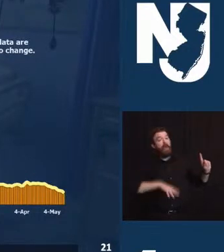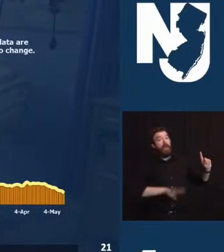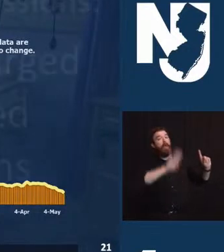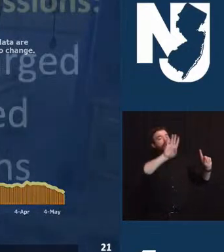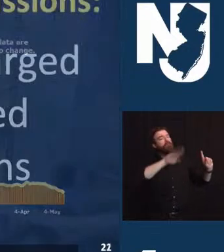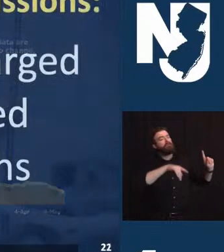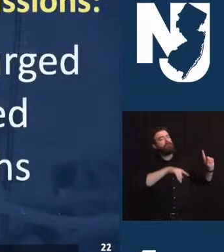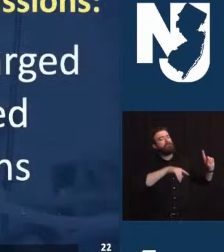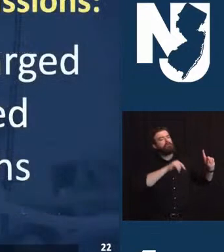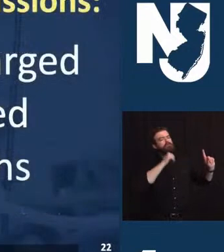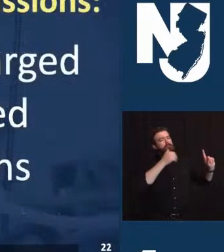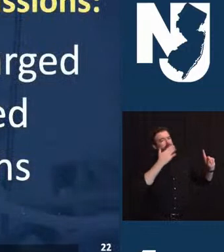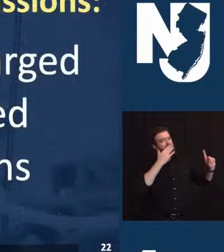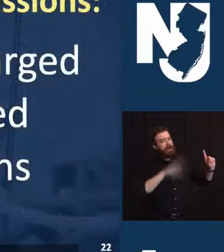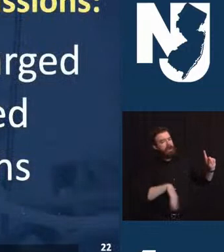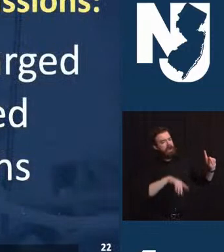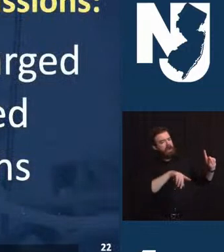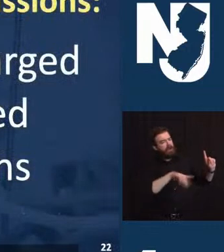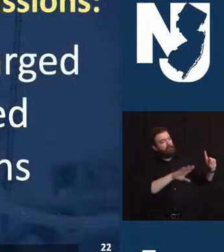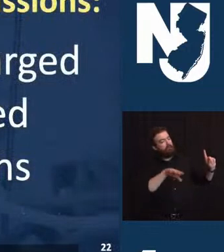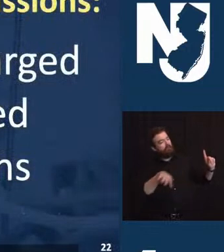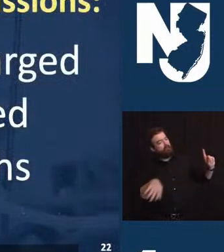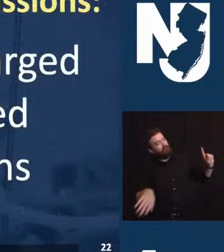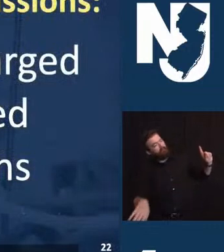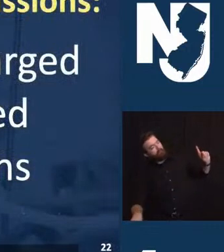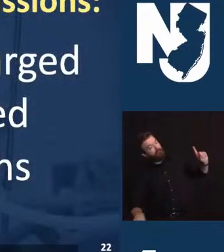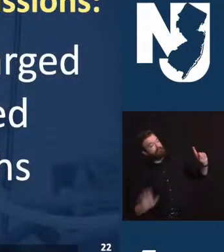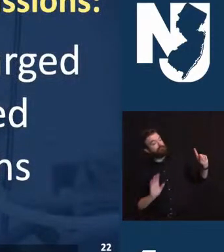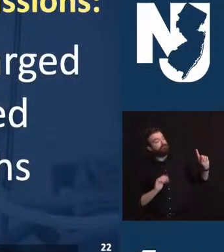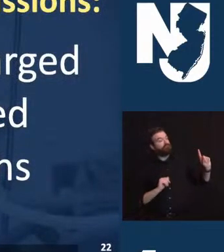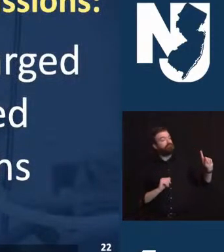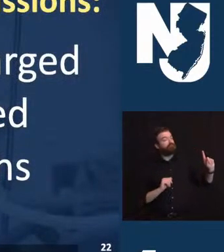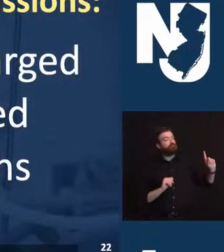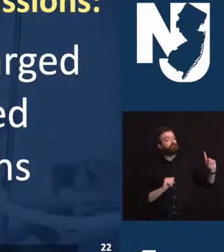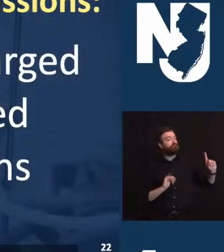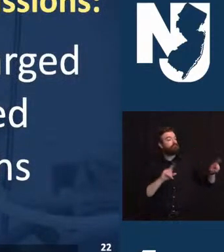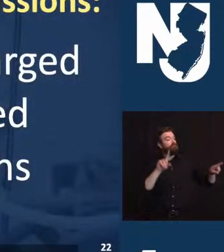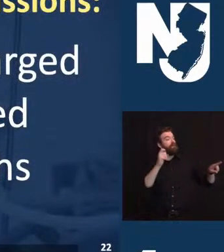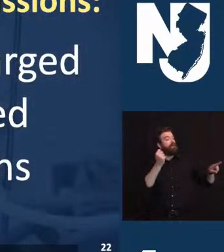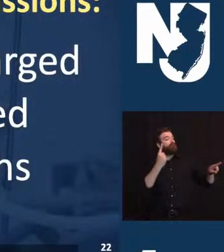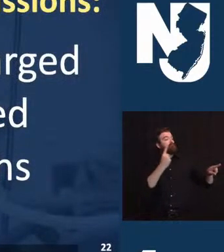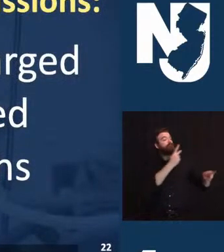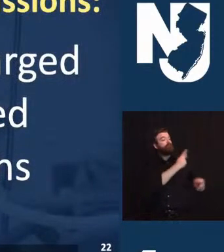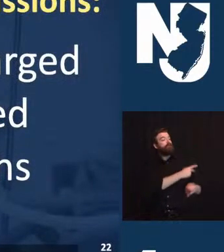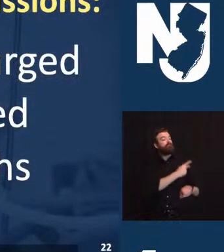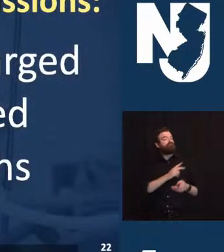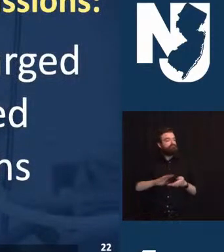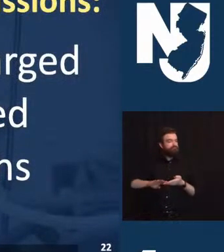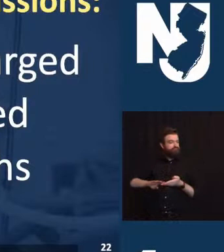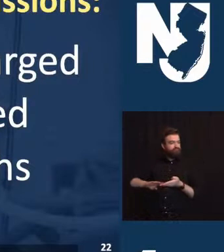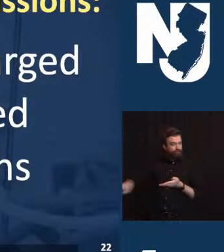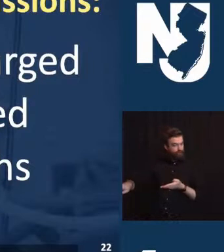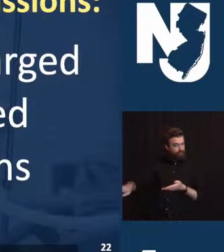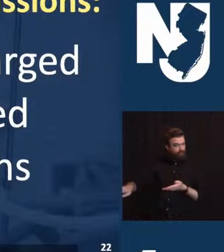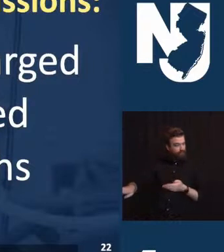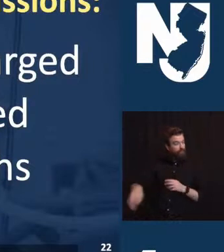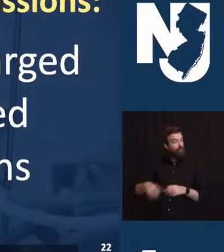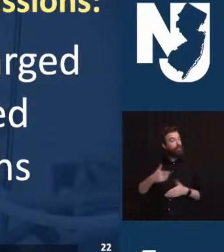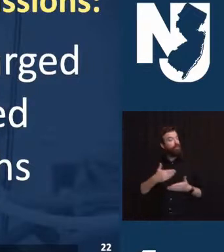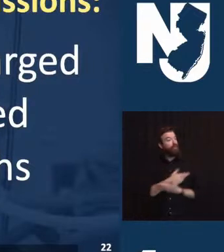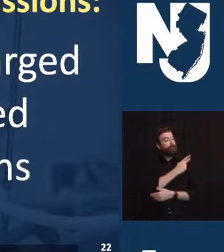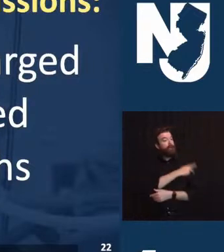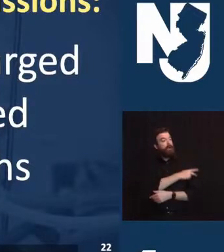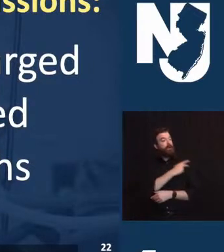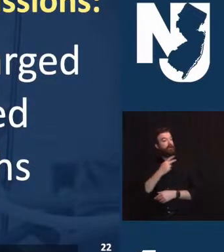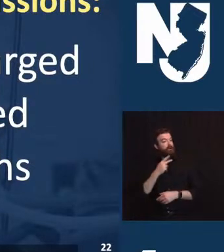yesterday, 111 live patients walked out, 70 COVID positive patients were admitted,